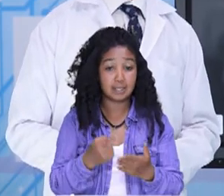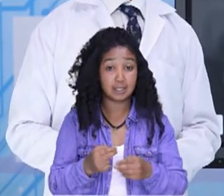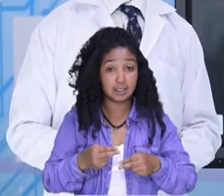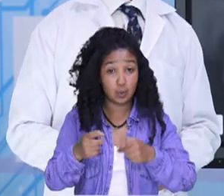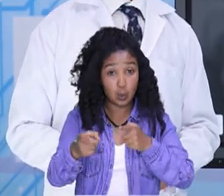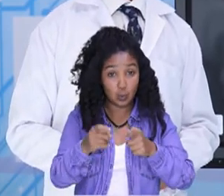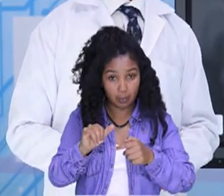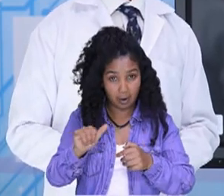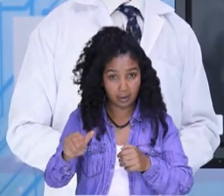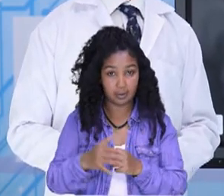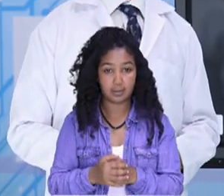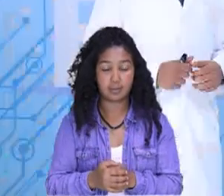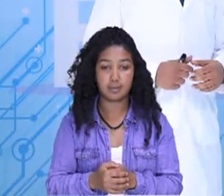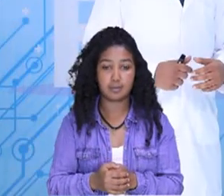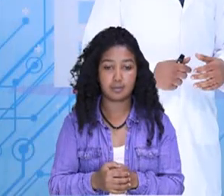This is controlled by